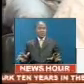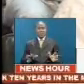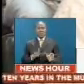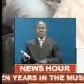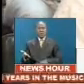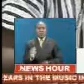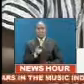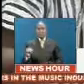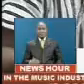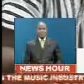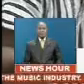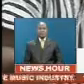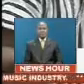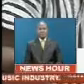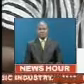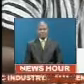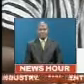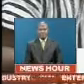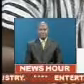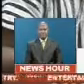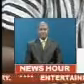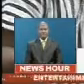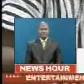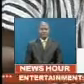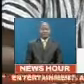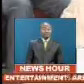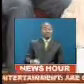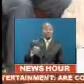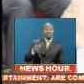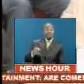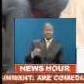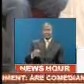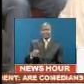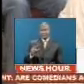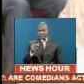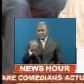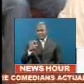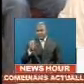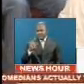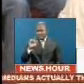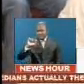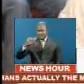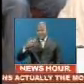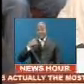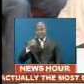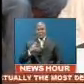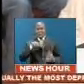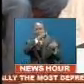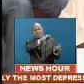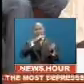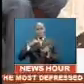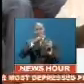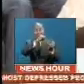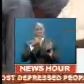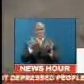prematurely. The trade minister designate, who was emphatic about the need for Ghana to reduce importation and consume more